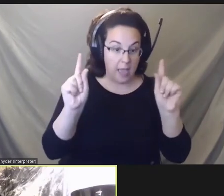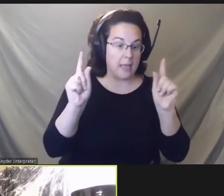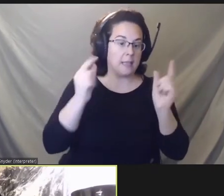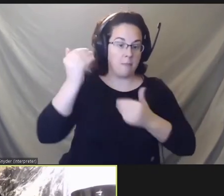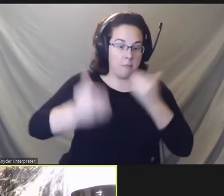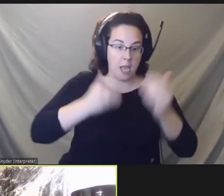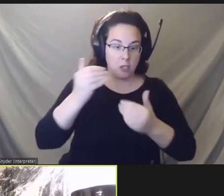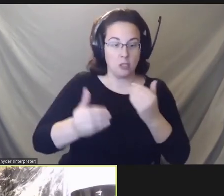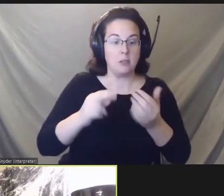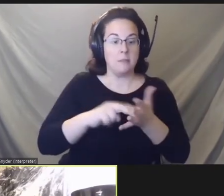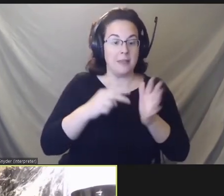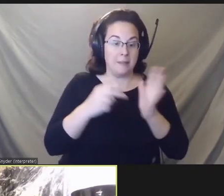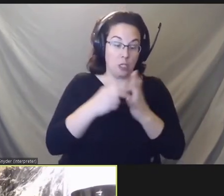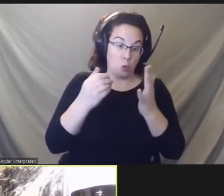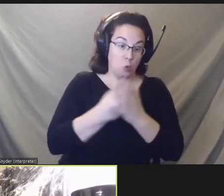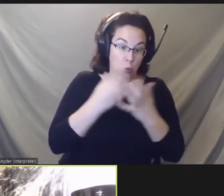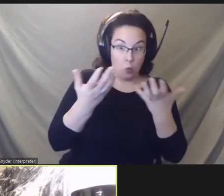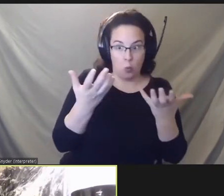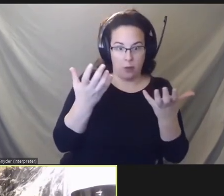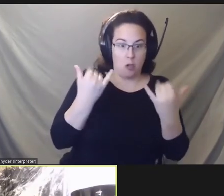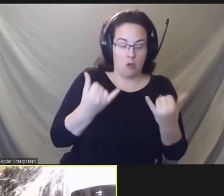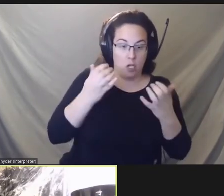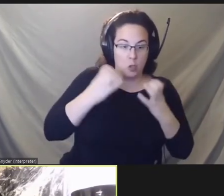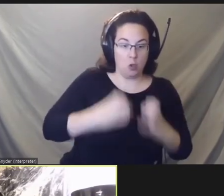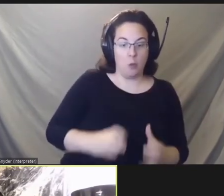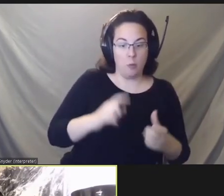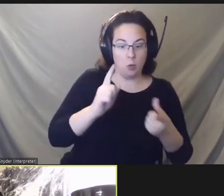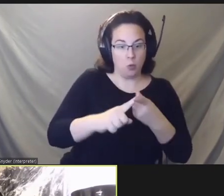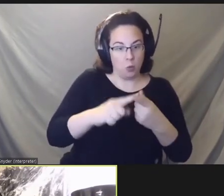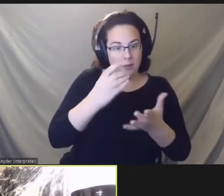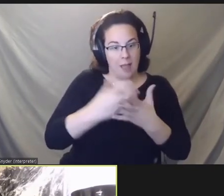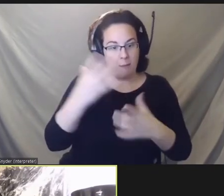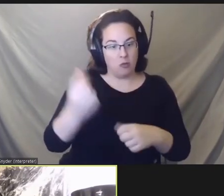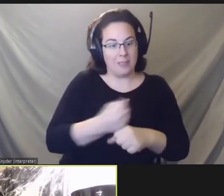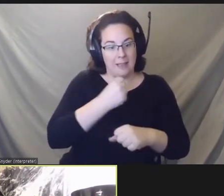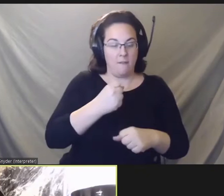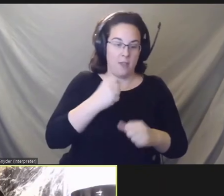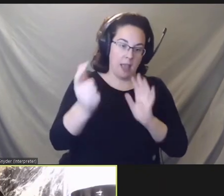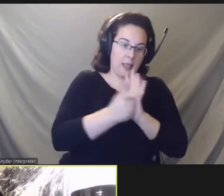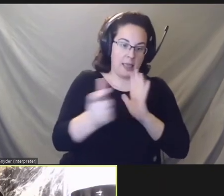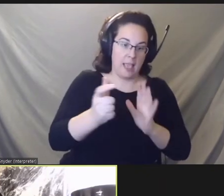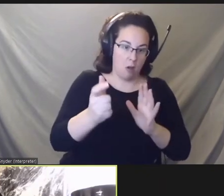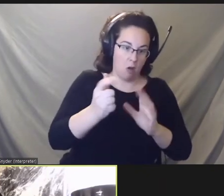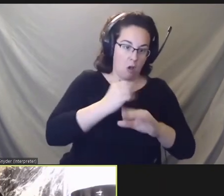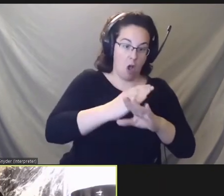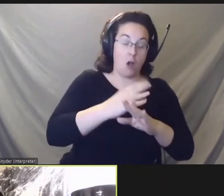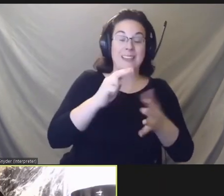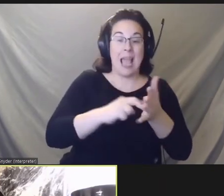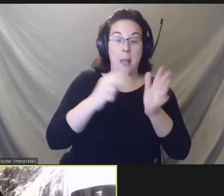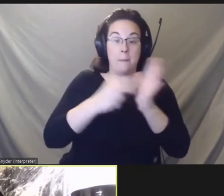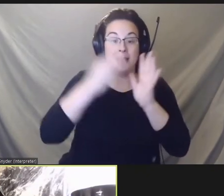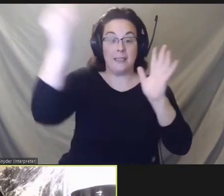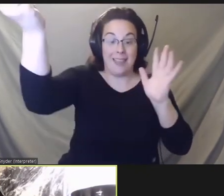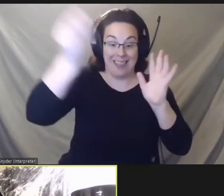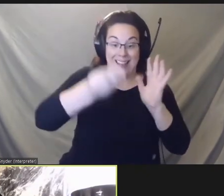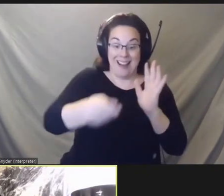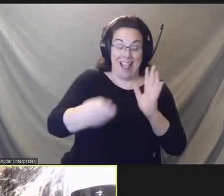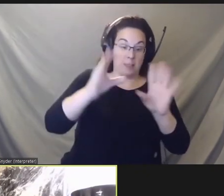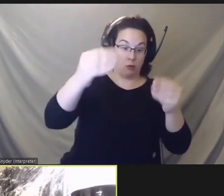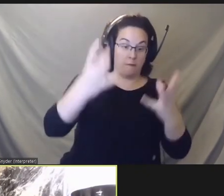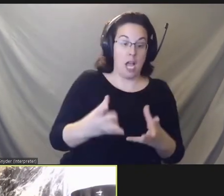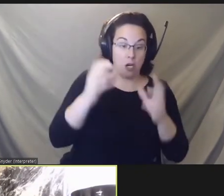customers from using their network to originate illegal calls, then a downstream provider may block calls from this bad actor